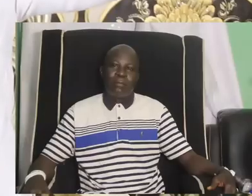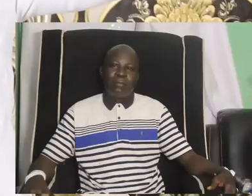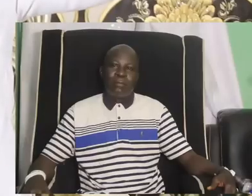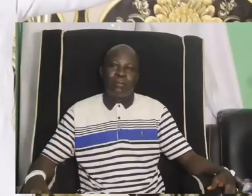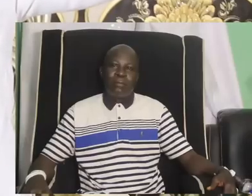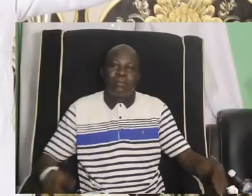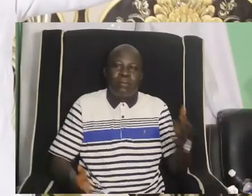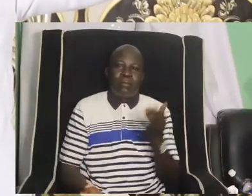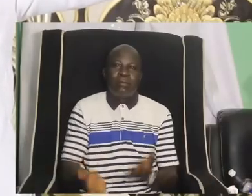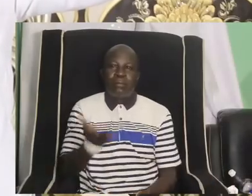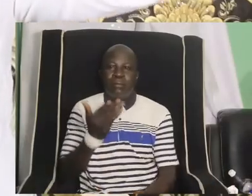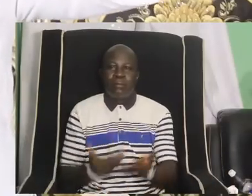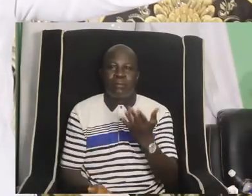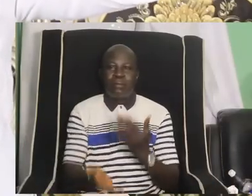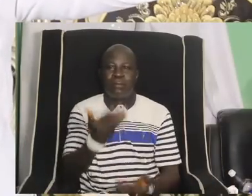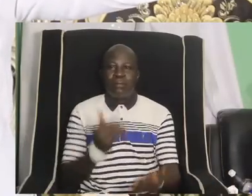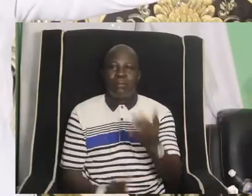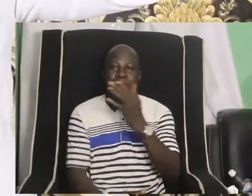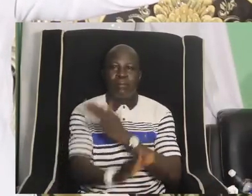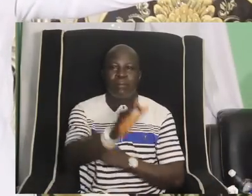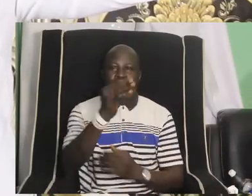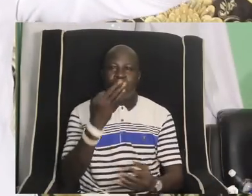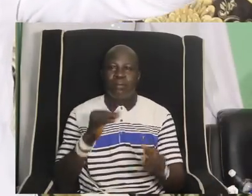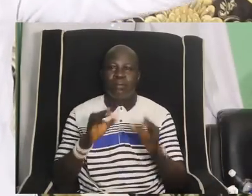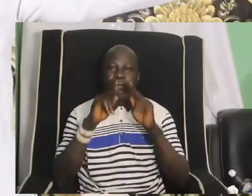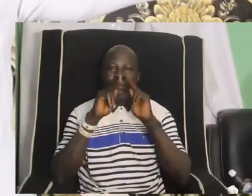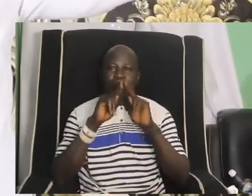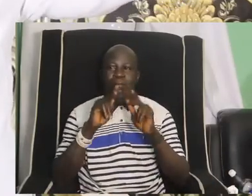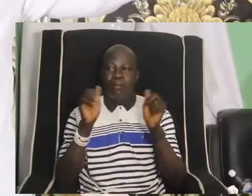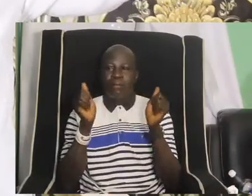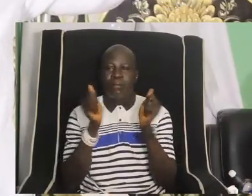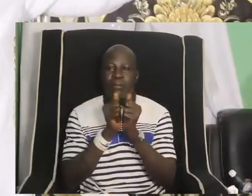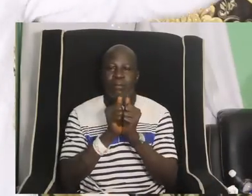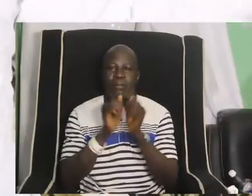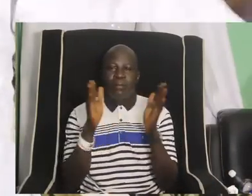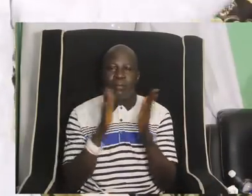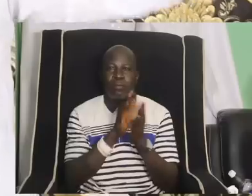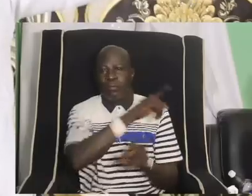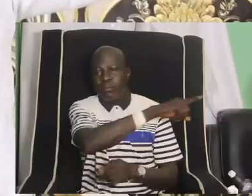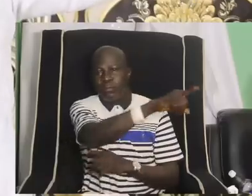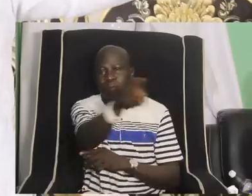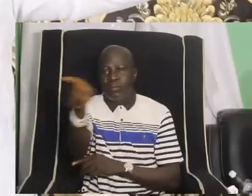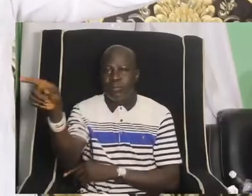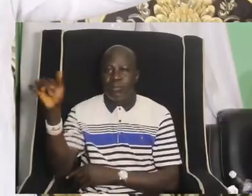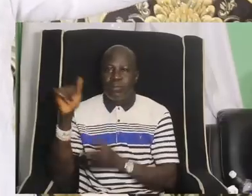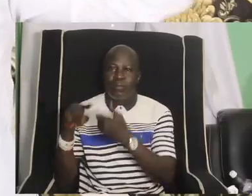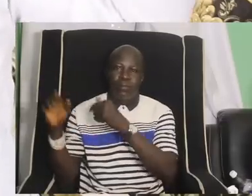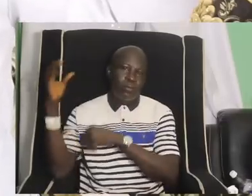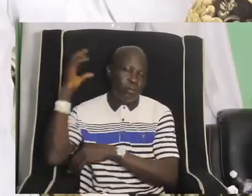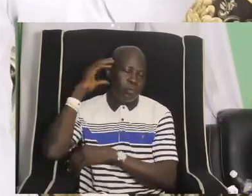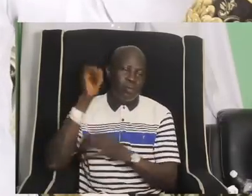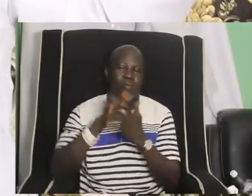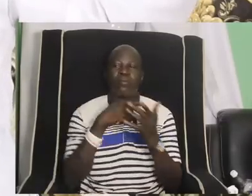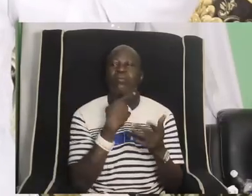je ki olorun alafia the god of peace ke wa pelu gbogbo eniyan to gbo hun